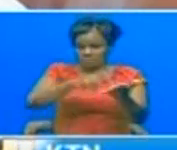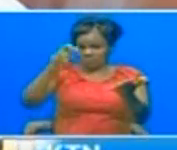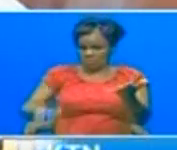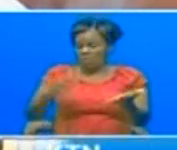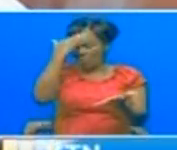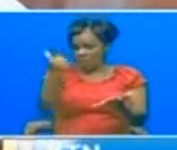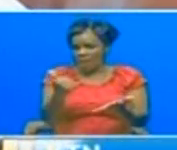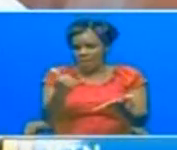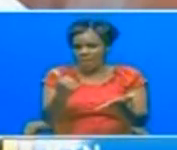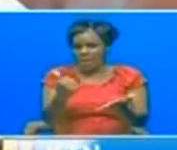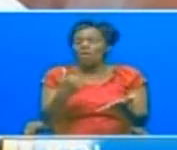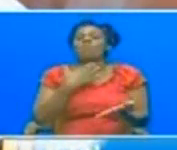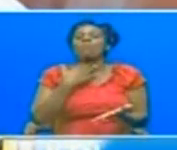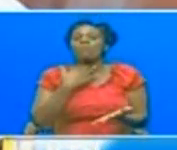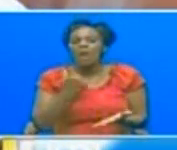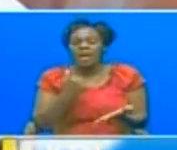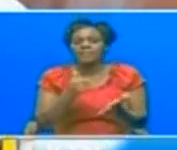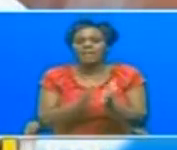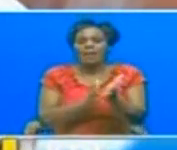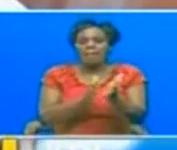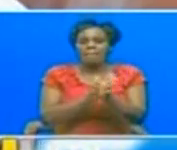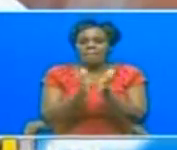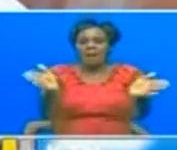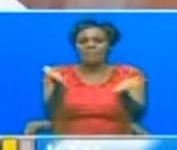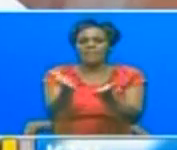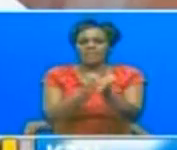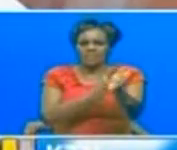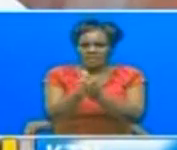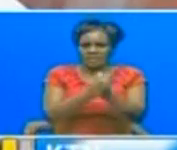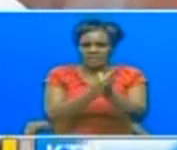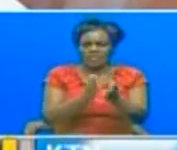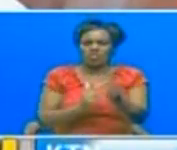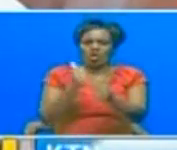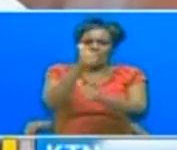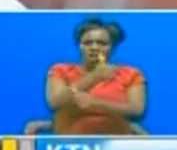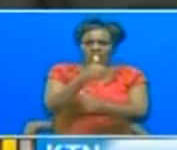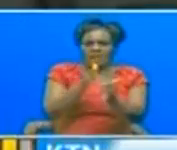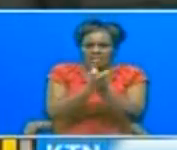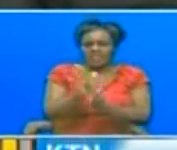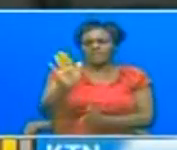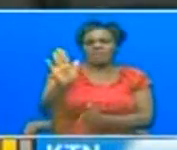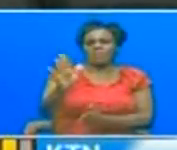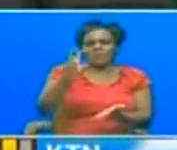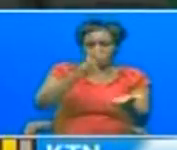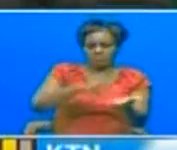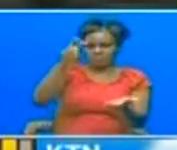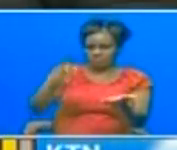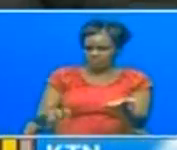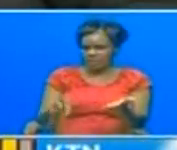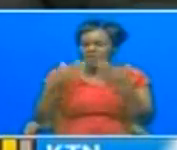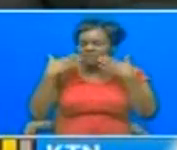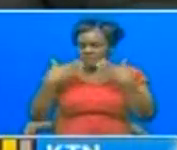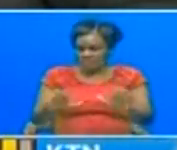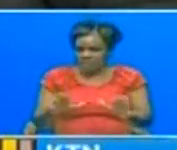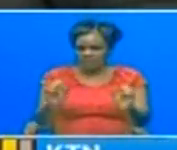what he calls a desire to put the public good above his personal rights and interests. The resignation now completes